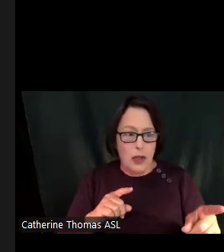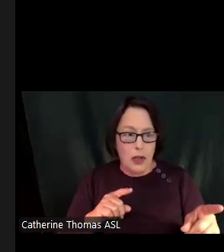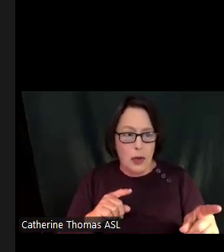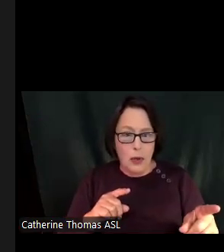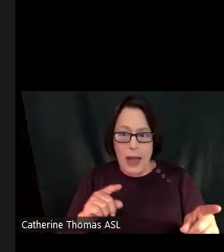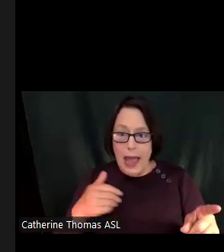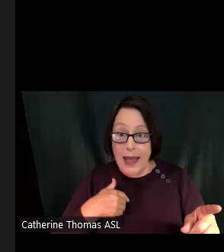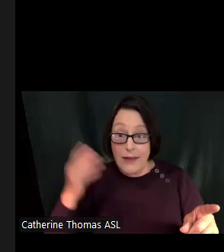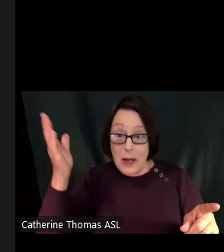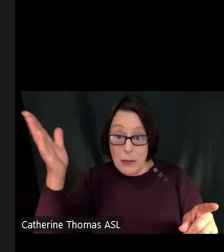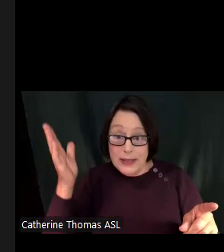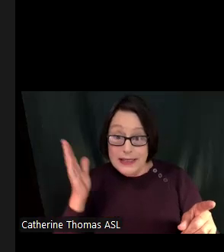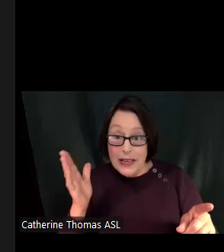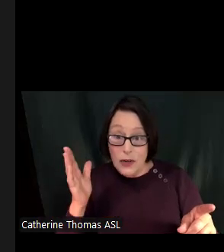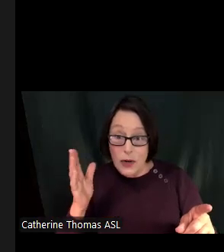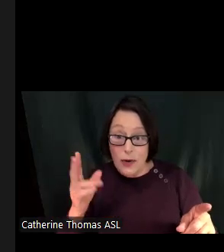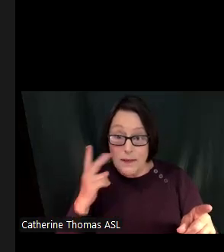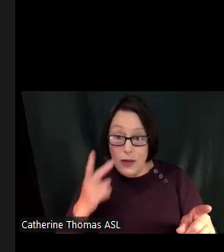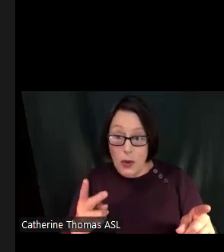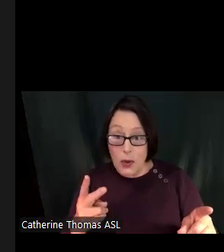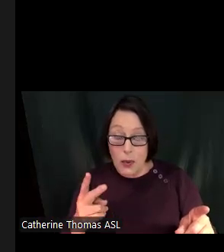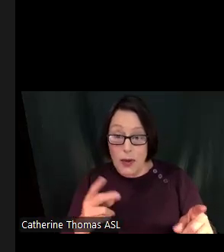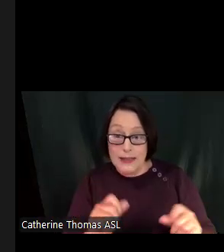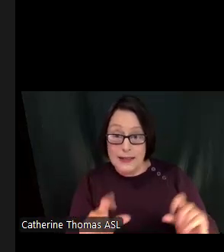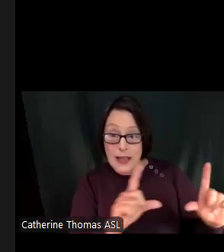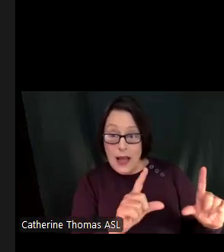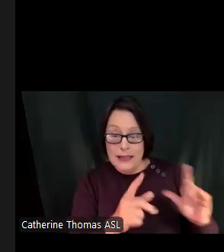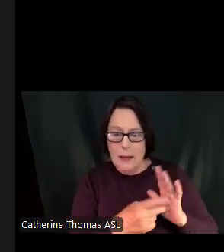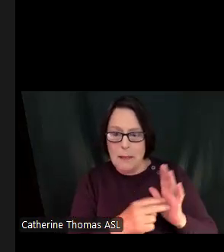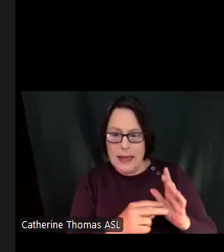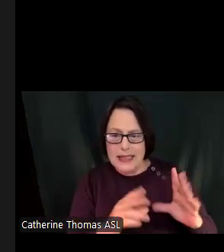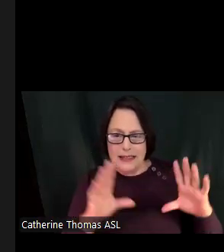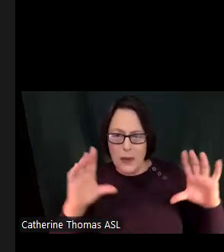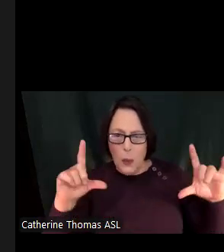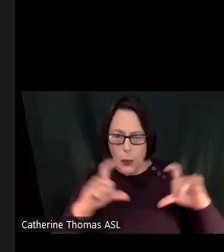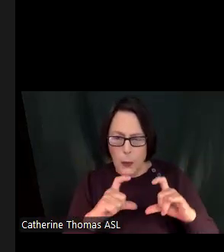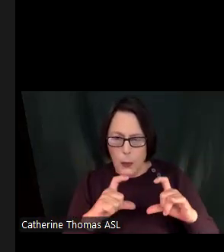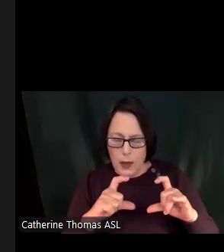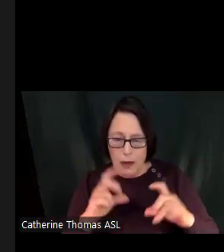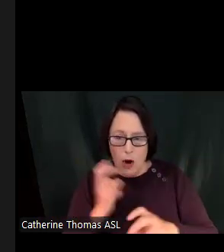see the slides at the large way. Oh, okay. Let's see. Let me see if I can fix that.